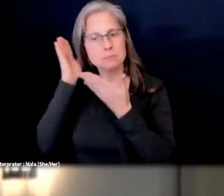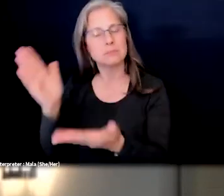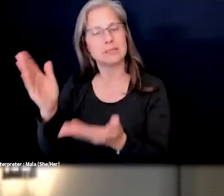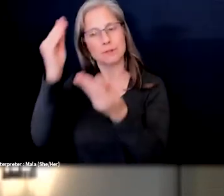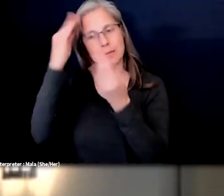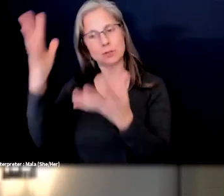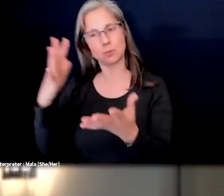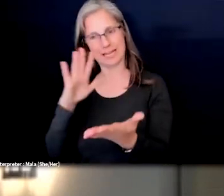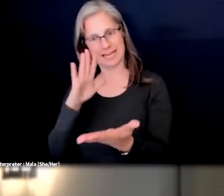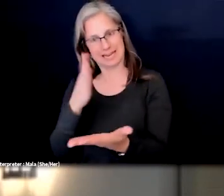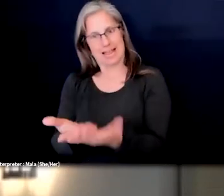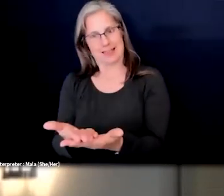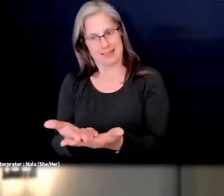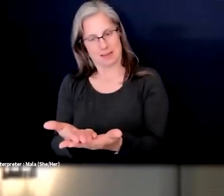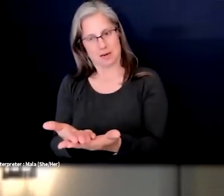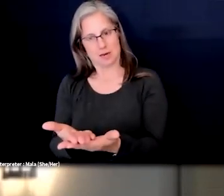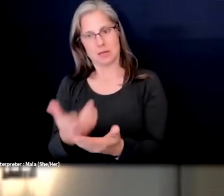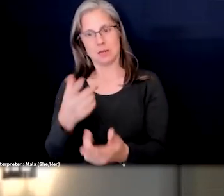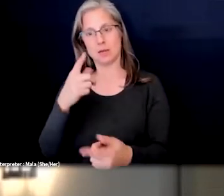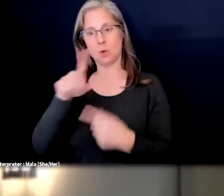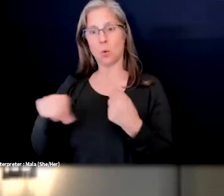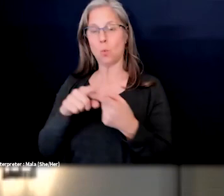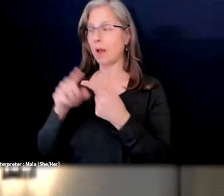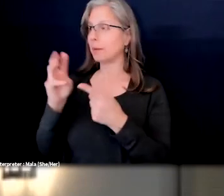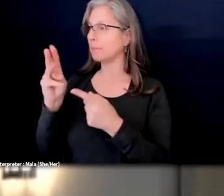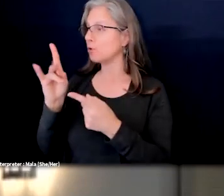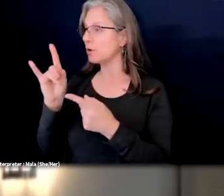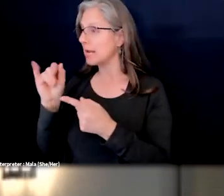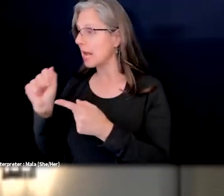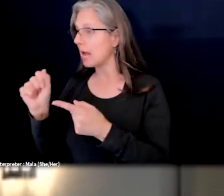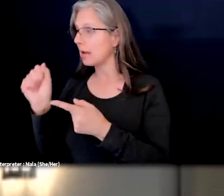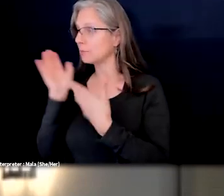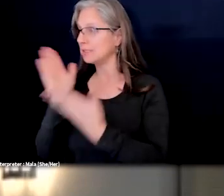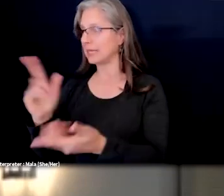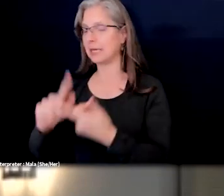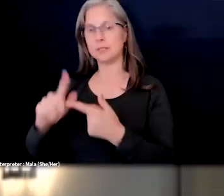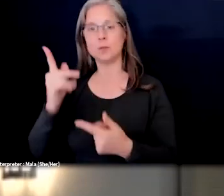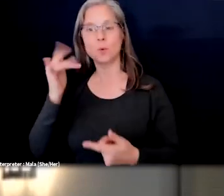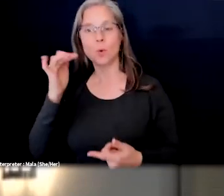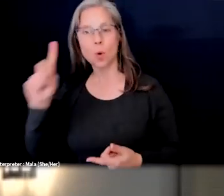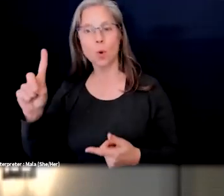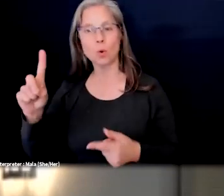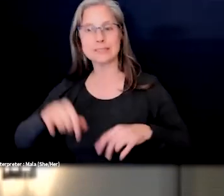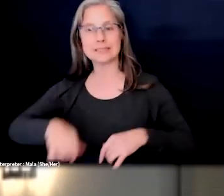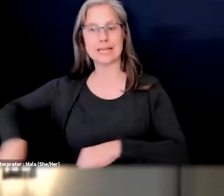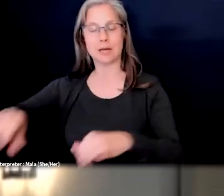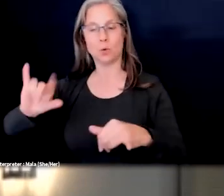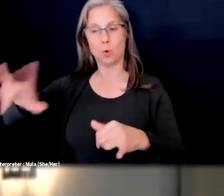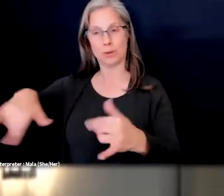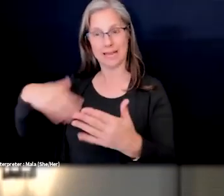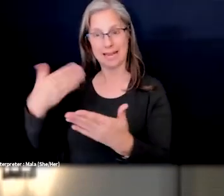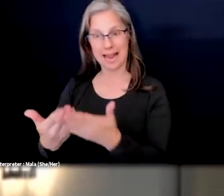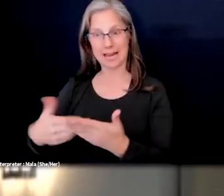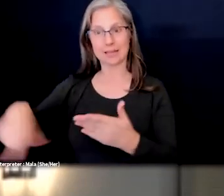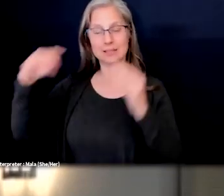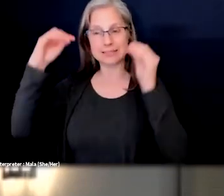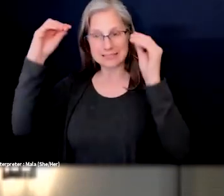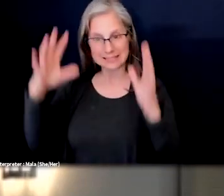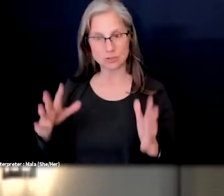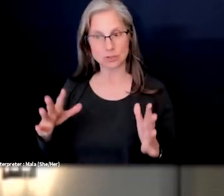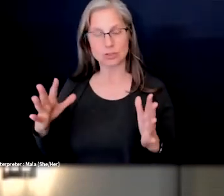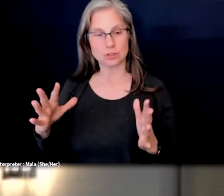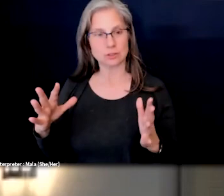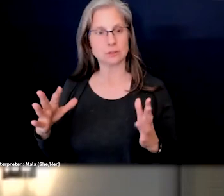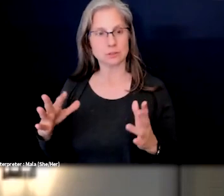can get there. What Maria presented is the gold standard. What we're going to get to is what we can get to with the teachers we currently have.